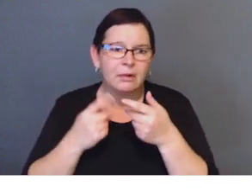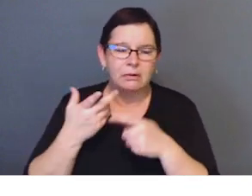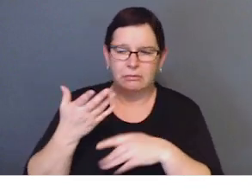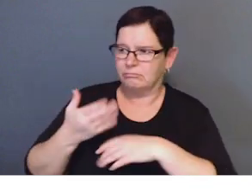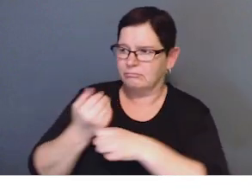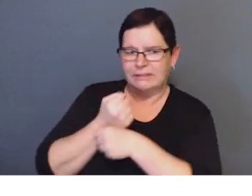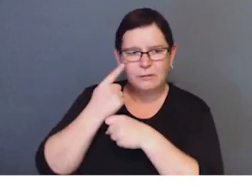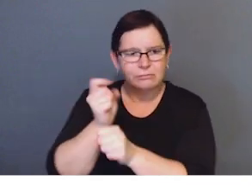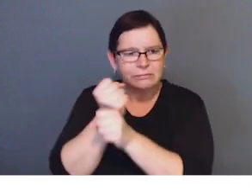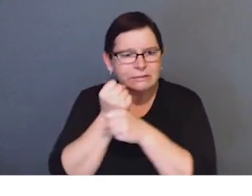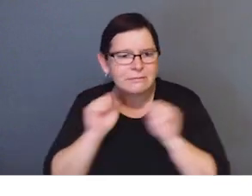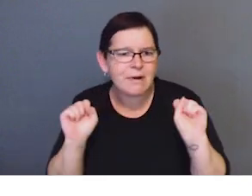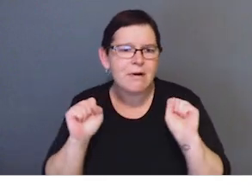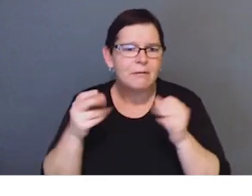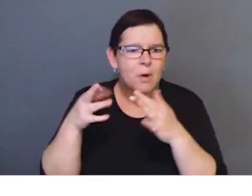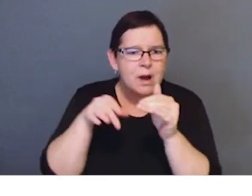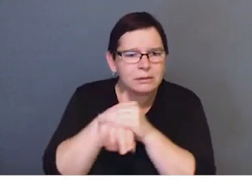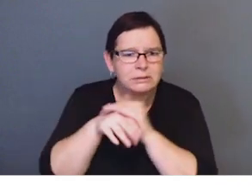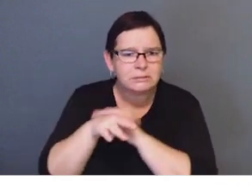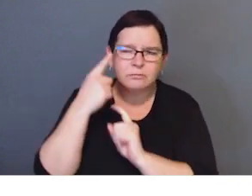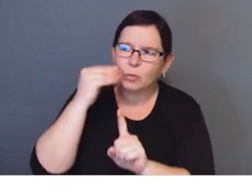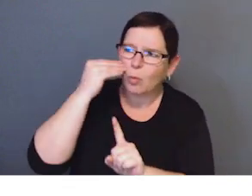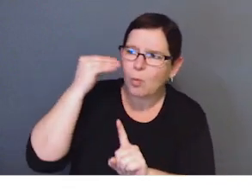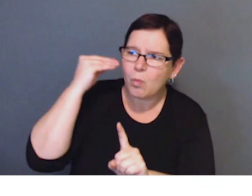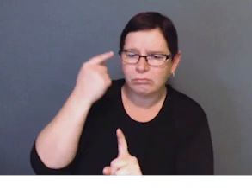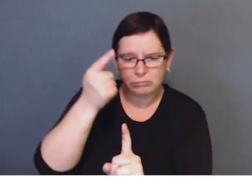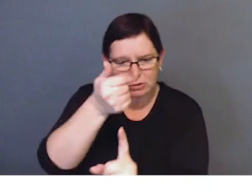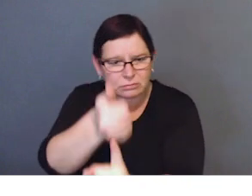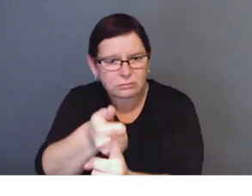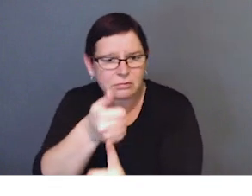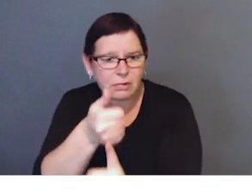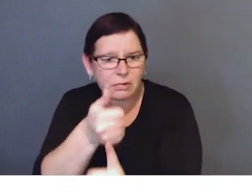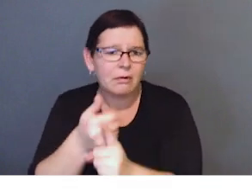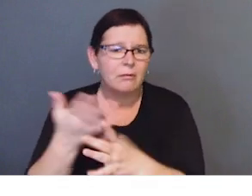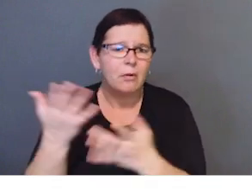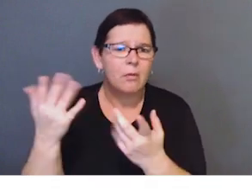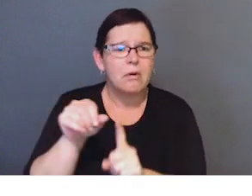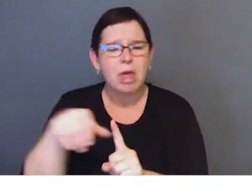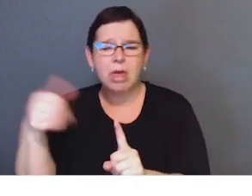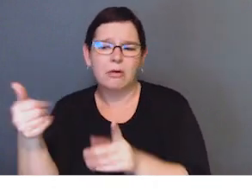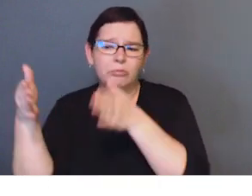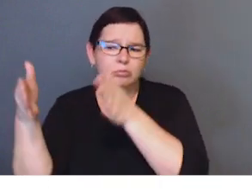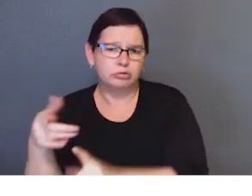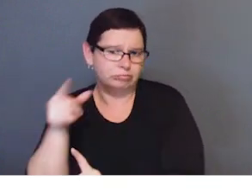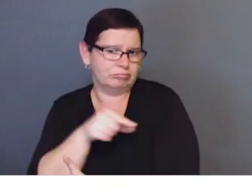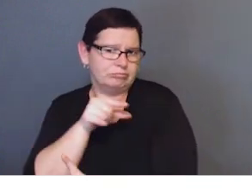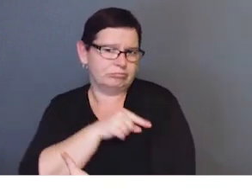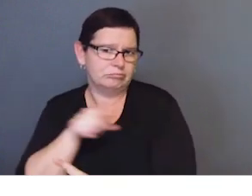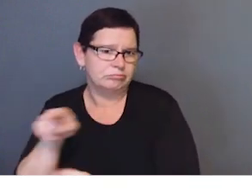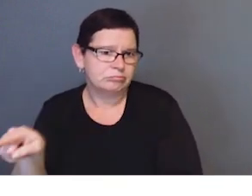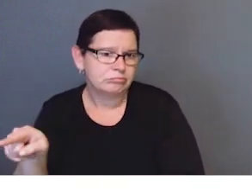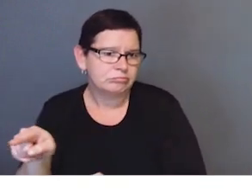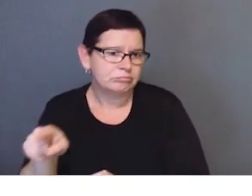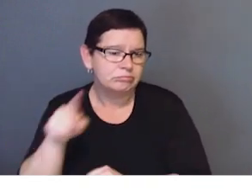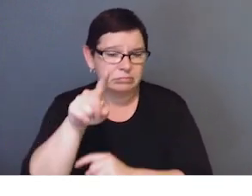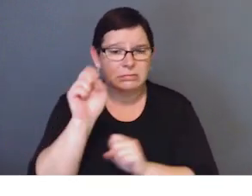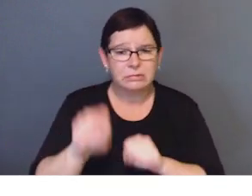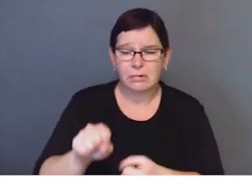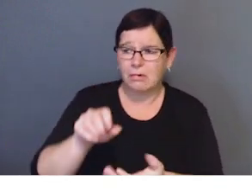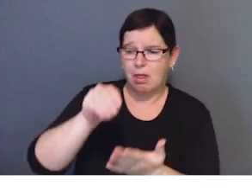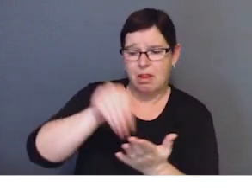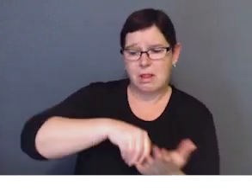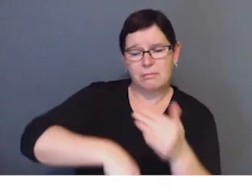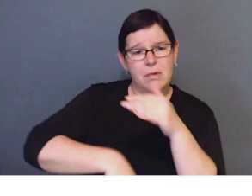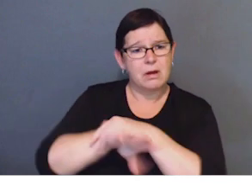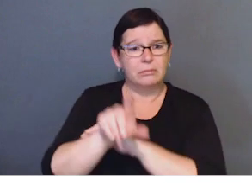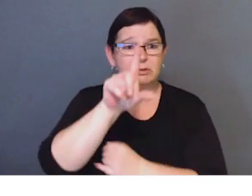individual. You can claim up to $20,000 each year in eligible expenses, and this can result